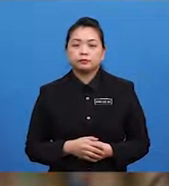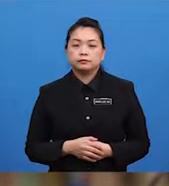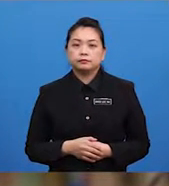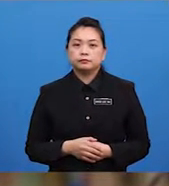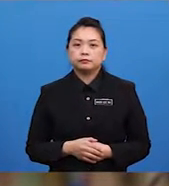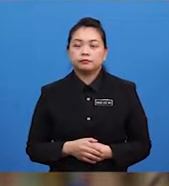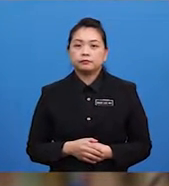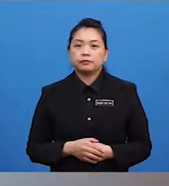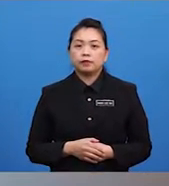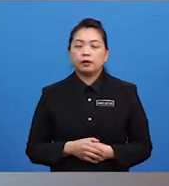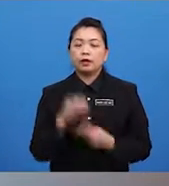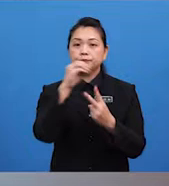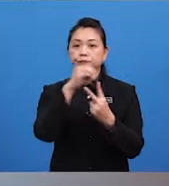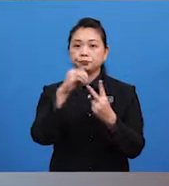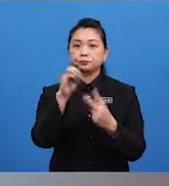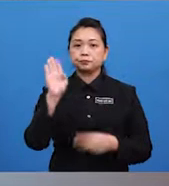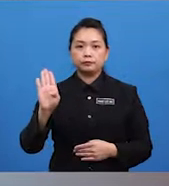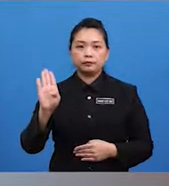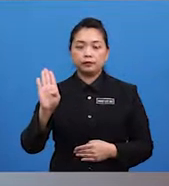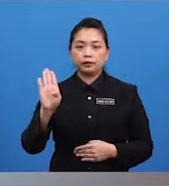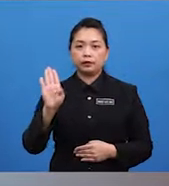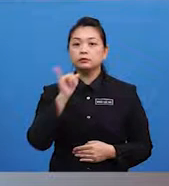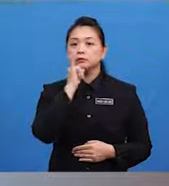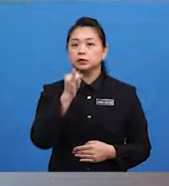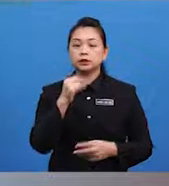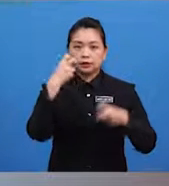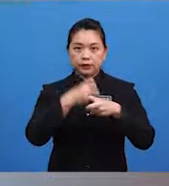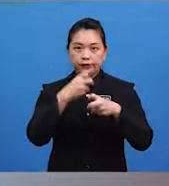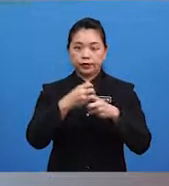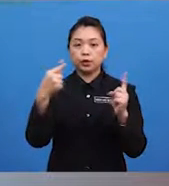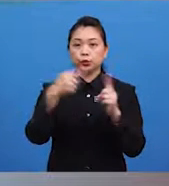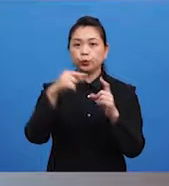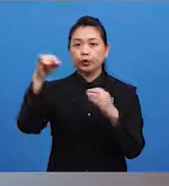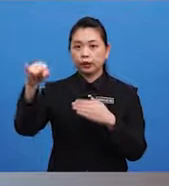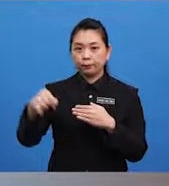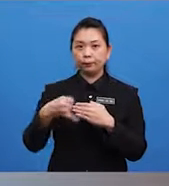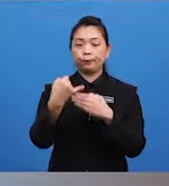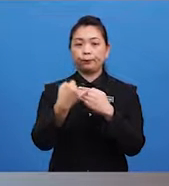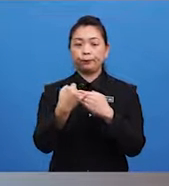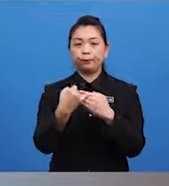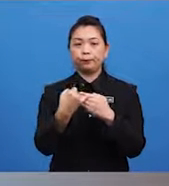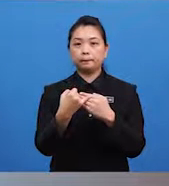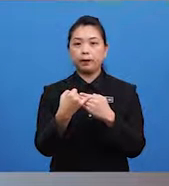Option B says, it is difficult to import durians into the UK.